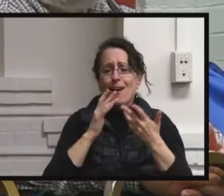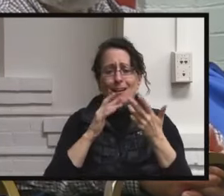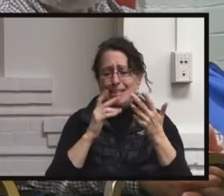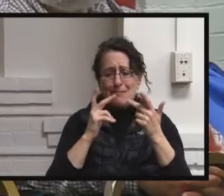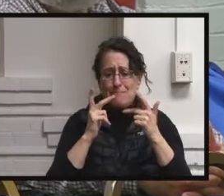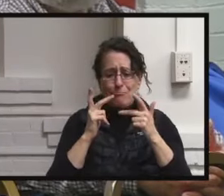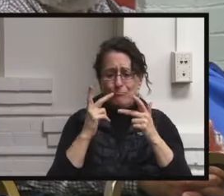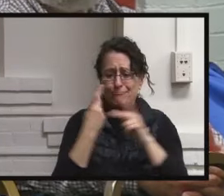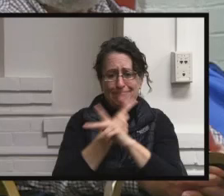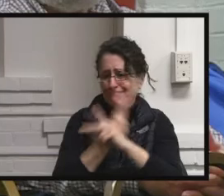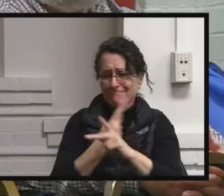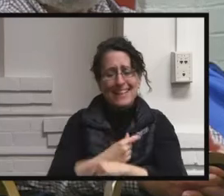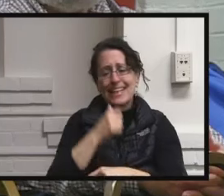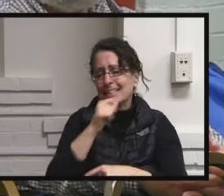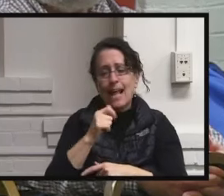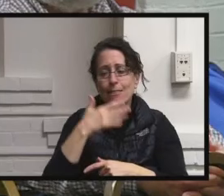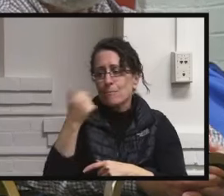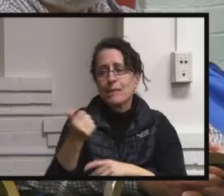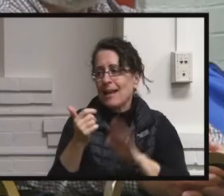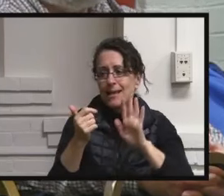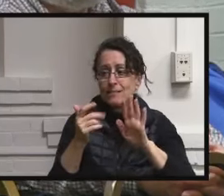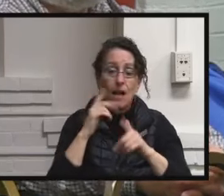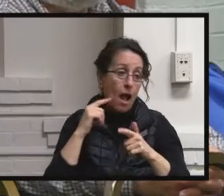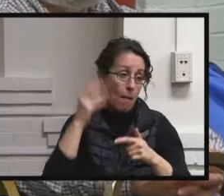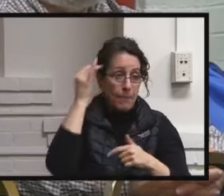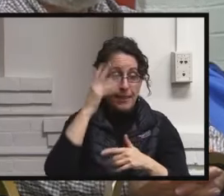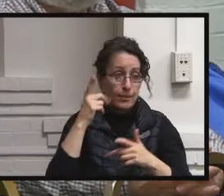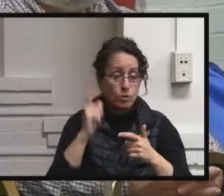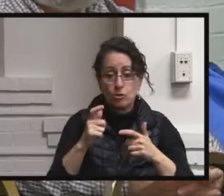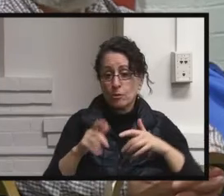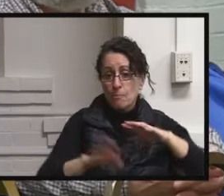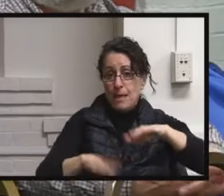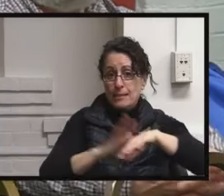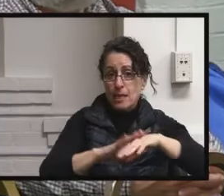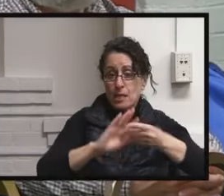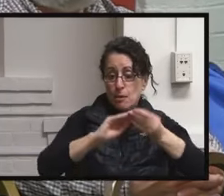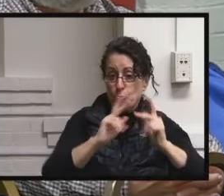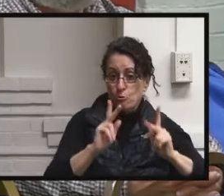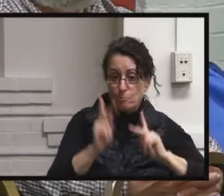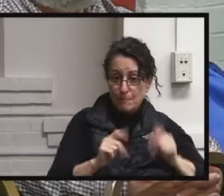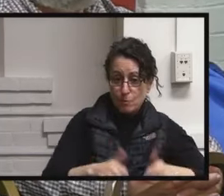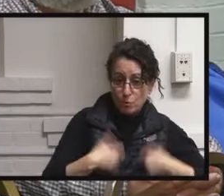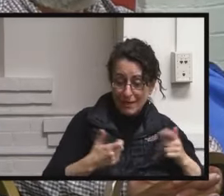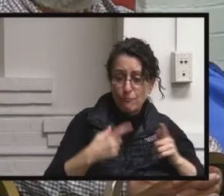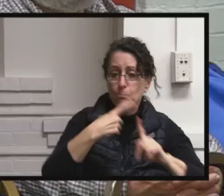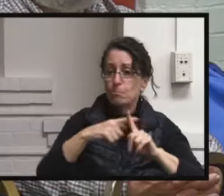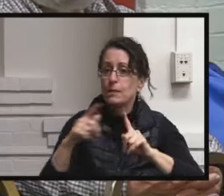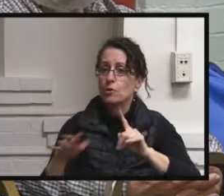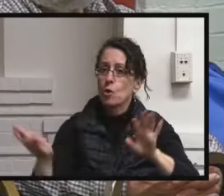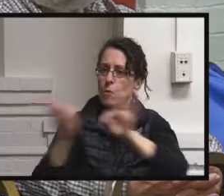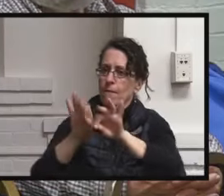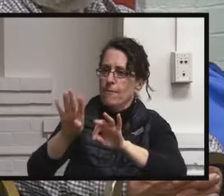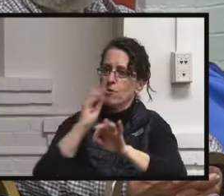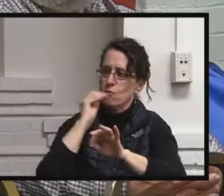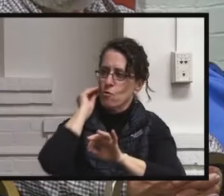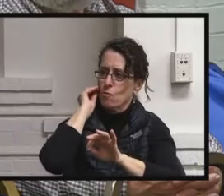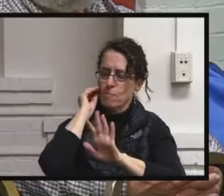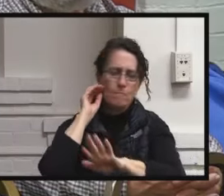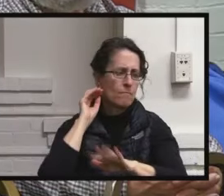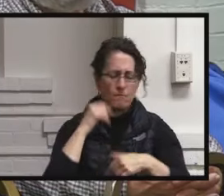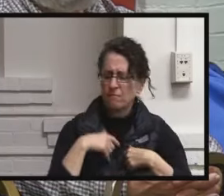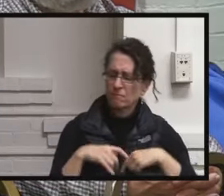on population and property valuations. I think that would be fair. Why can't you? I don't